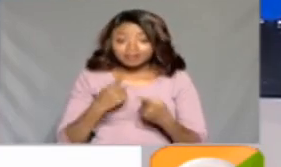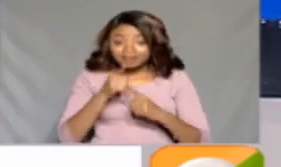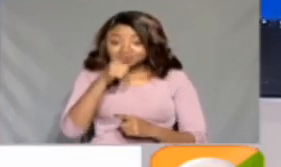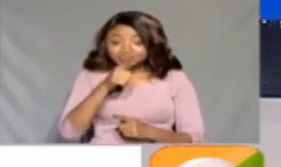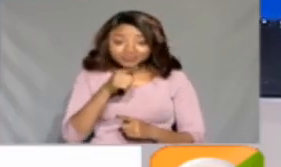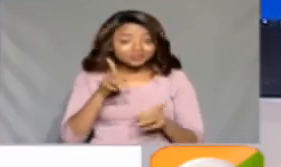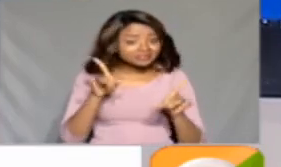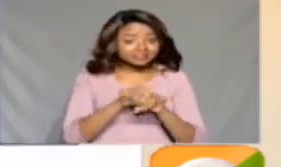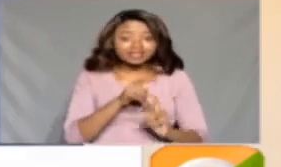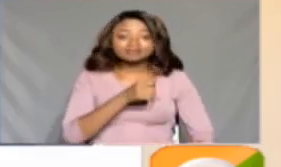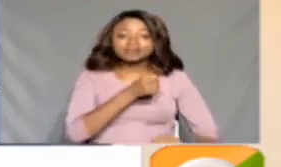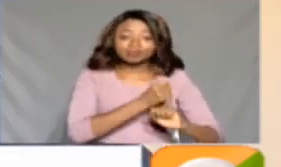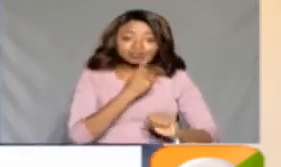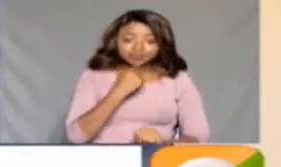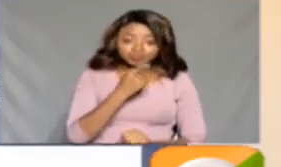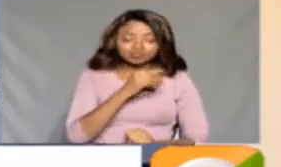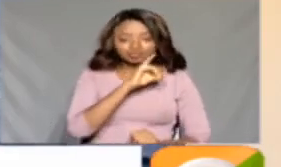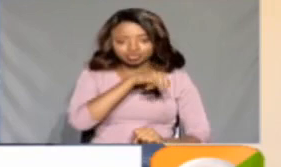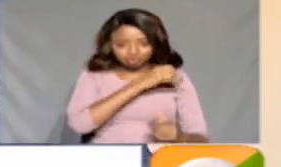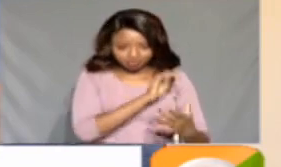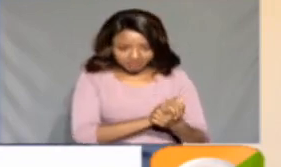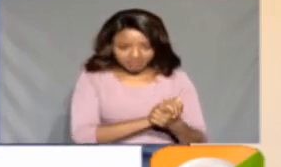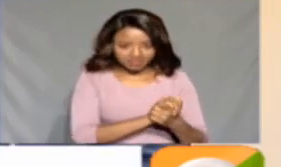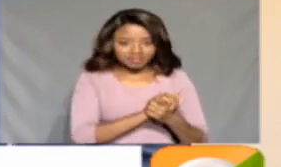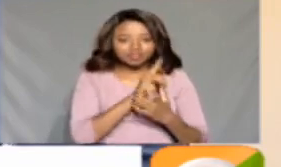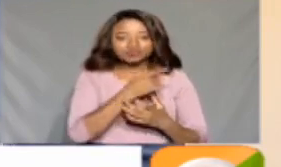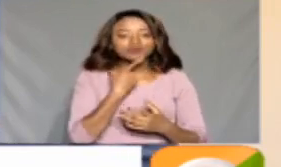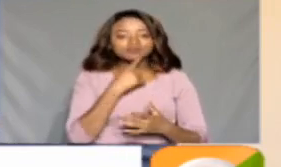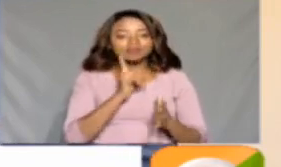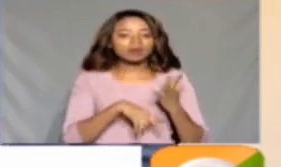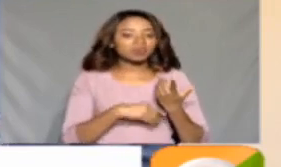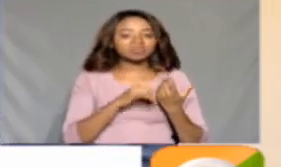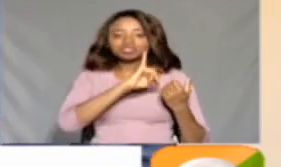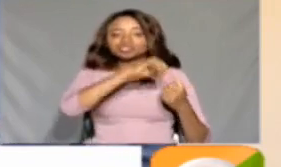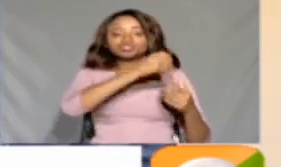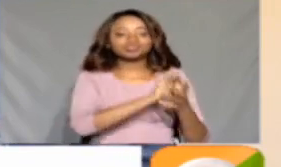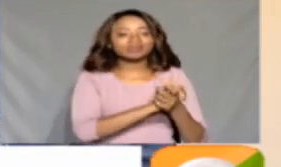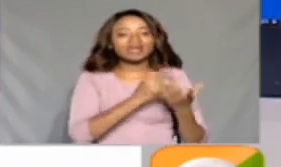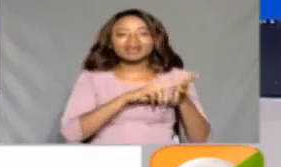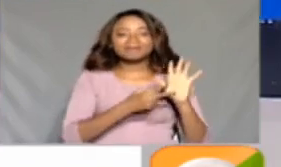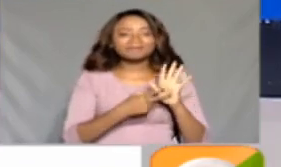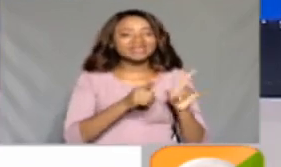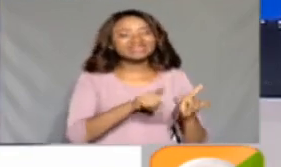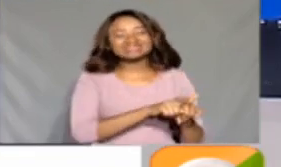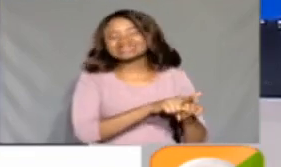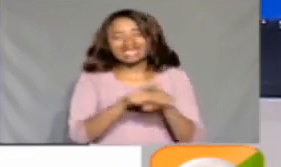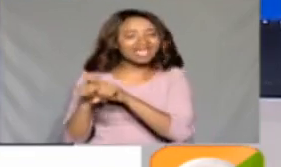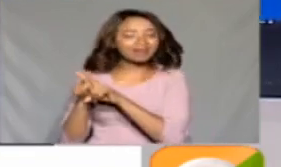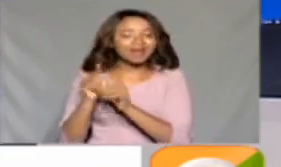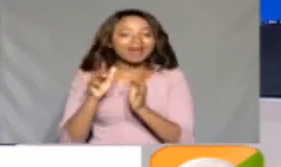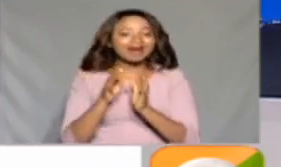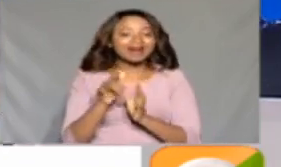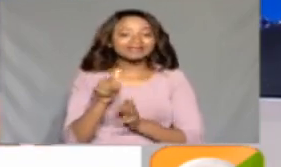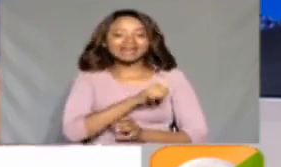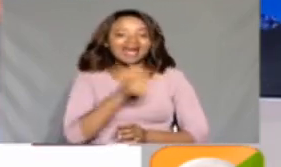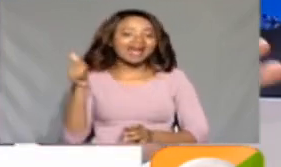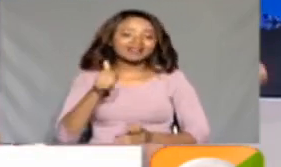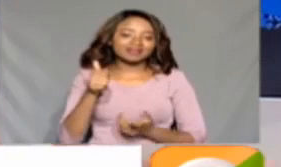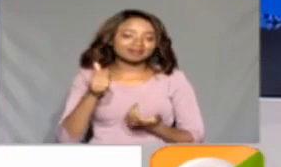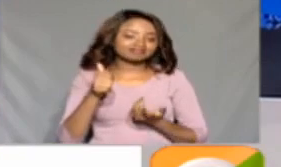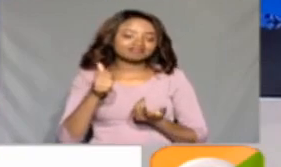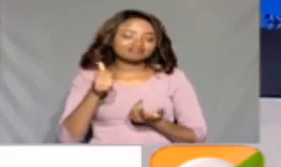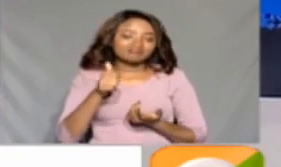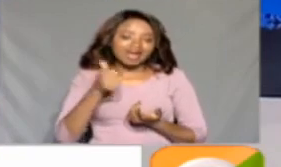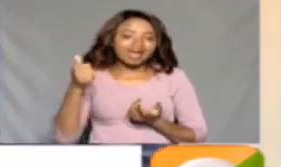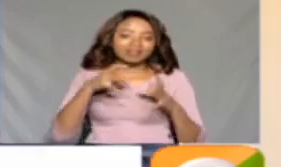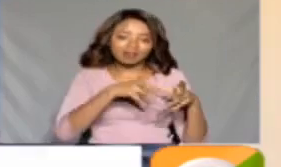of the Jubilee Party. Yes. First, you're indicting your party. You're saying it's just like the other parties in Kenya. No. Their grounds, I mean, it's ethnically based